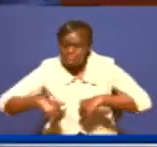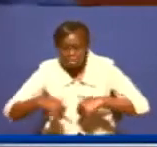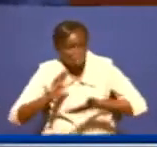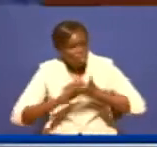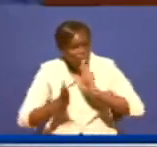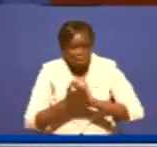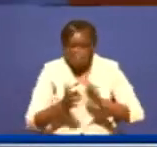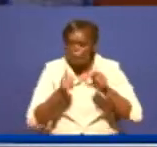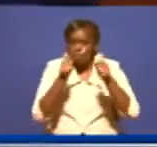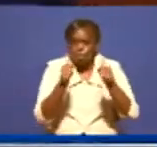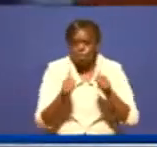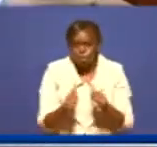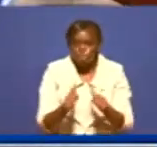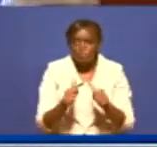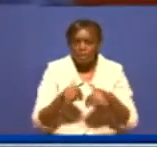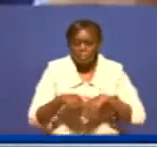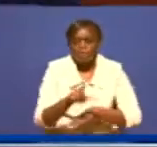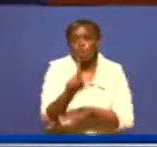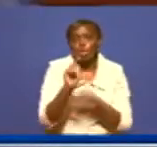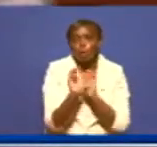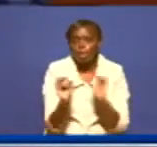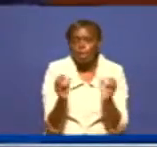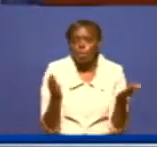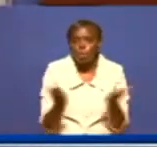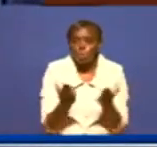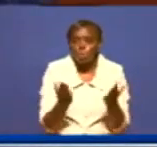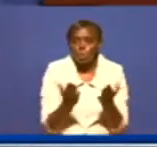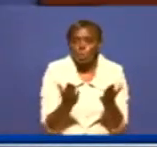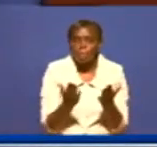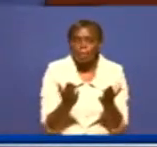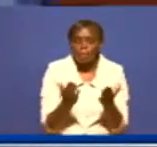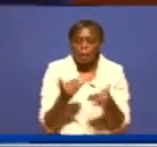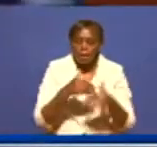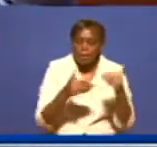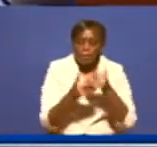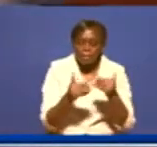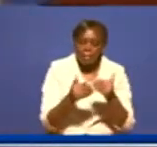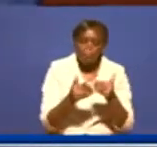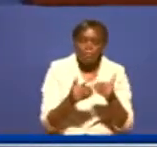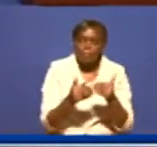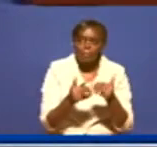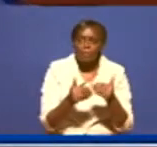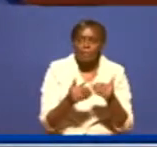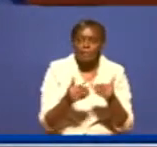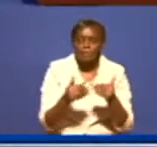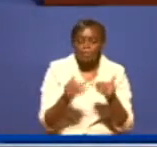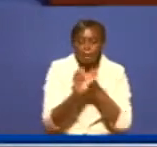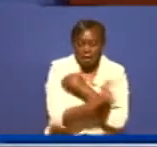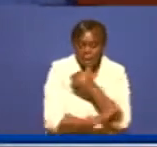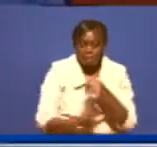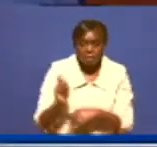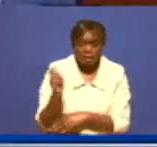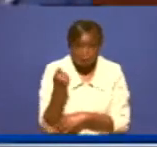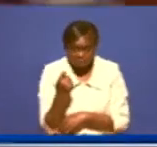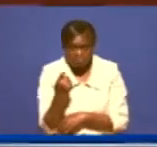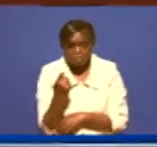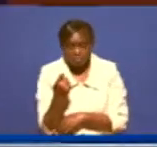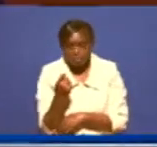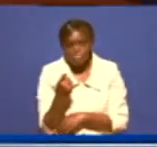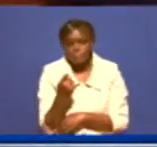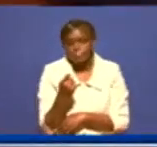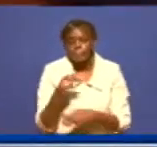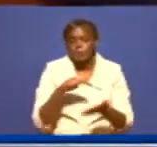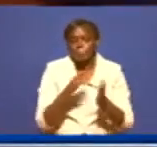due regard of the law. And I think that is where the growth of infrastructural evictees, in fact, the threat to this country, Madam Speaker, is no longer the